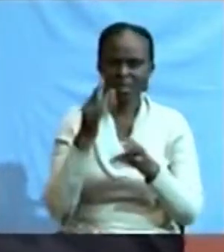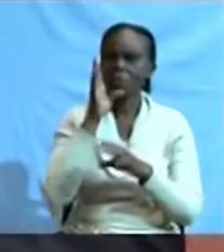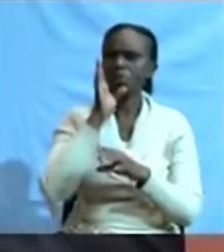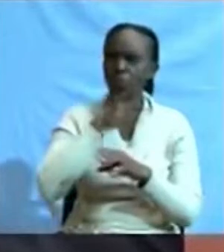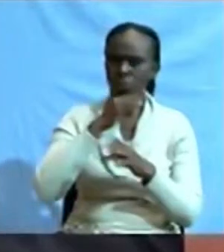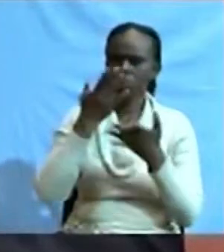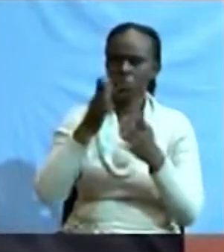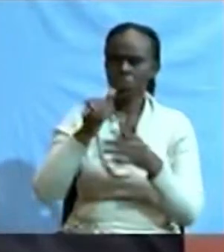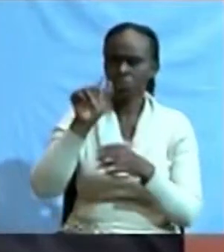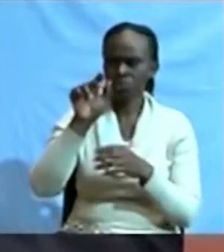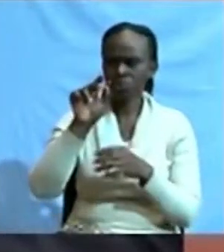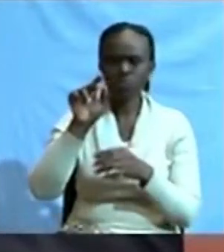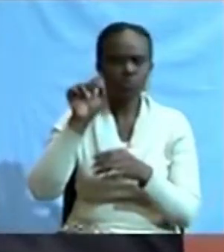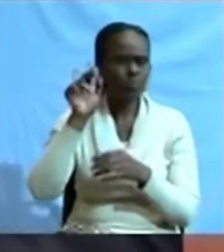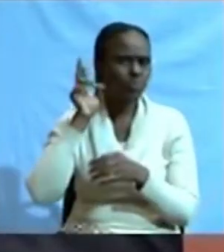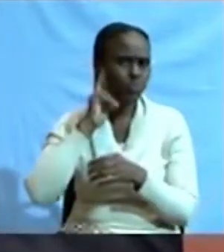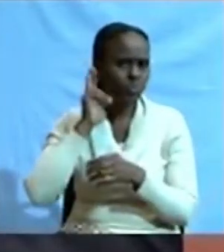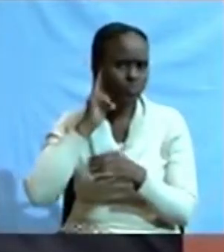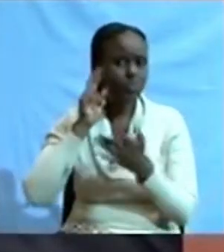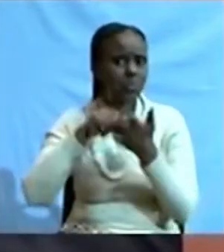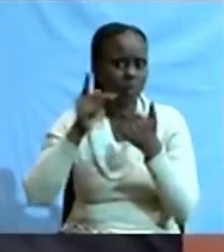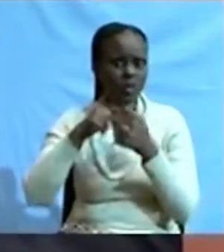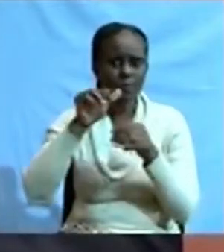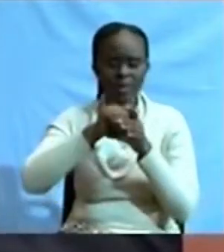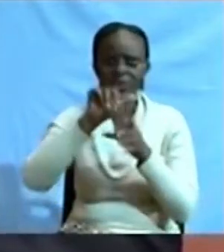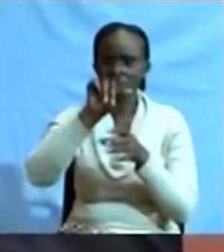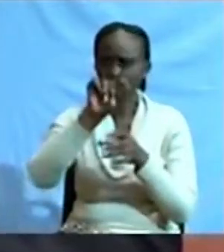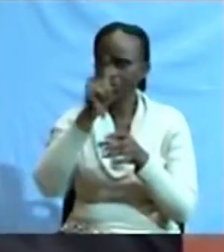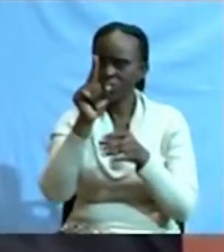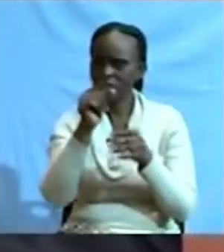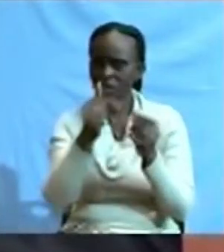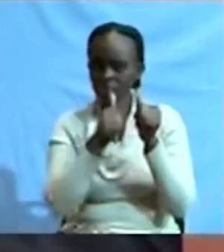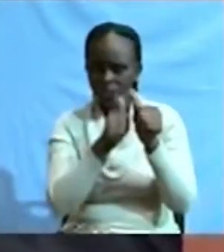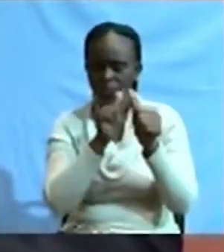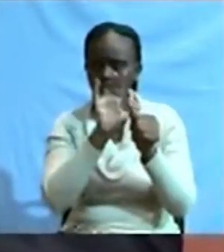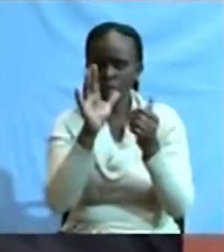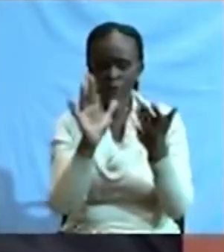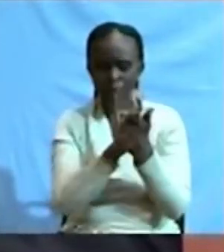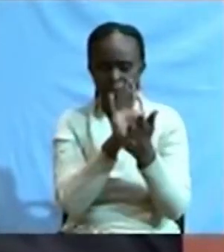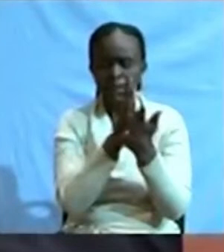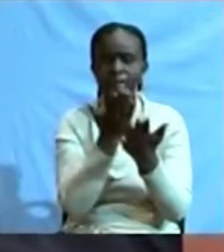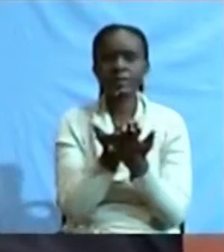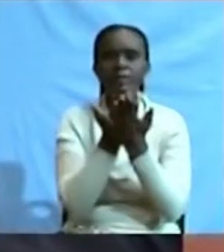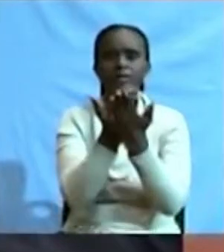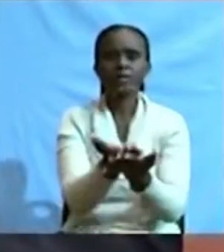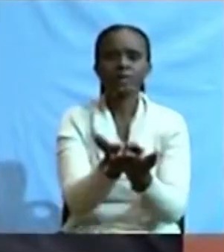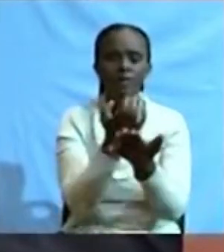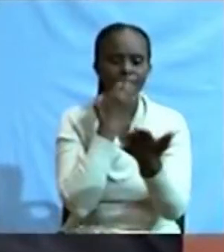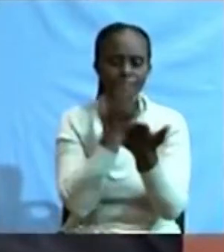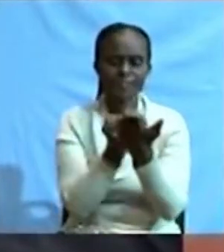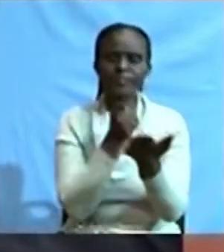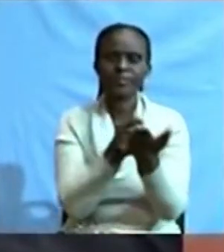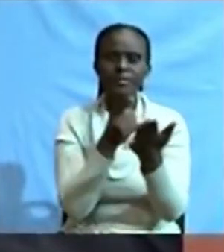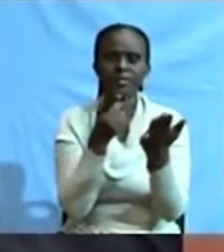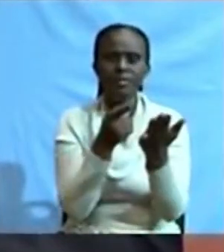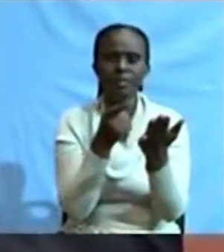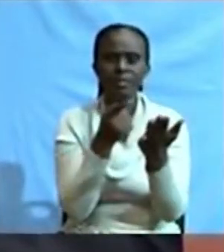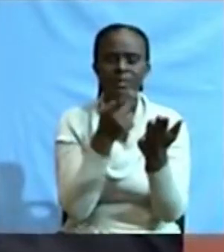in 2021, according to your submitted, evidence.